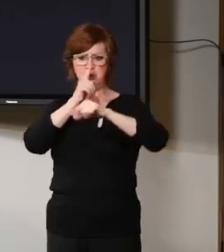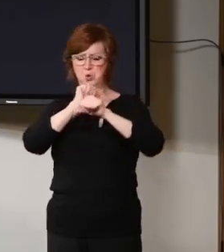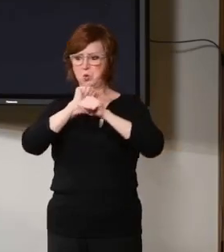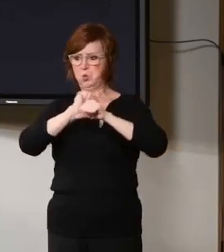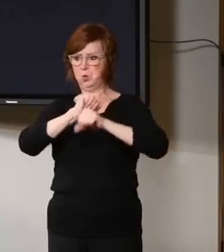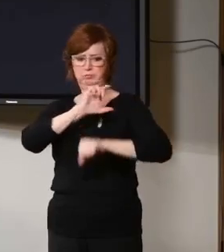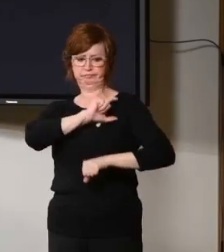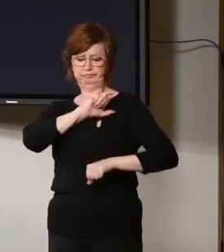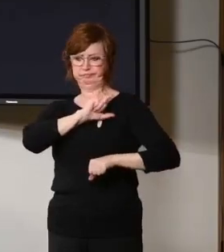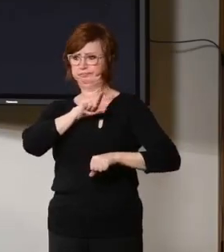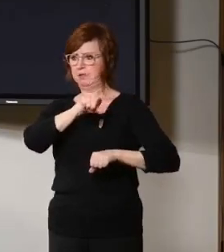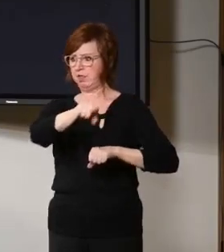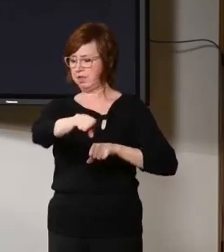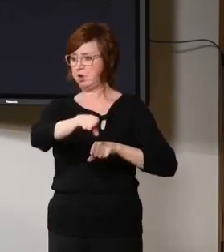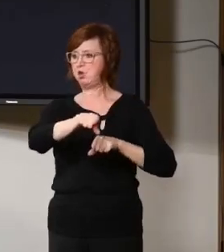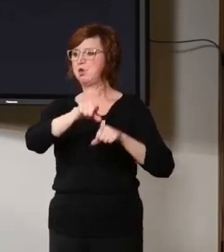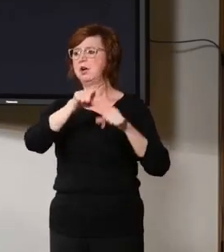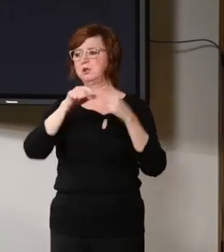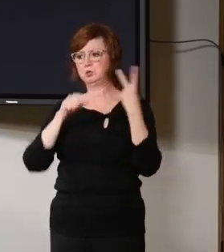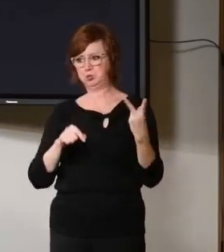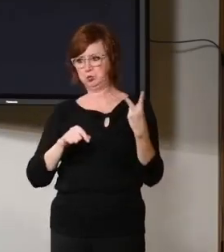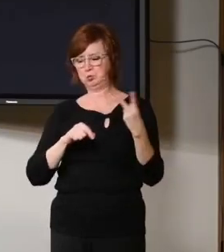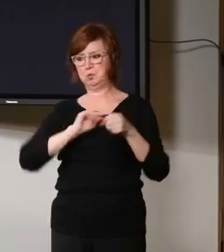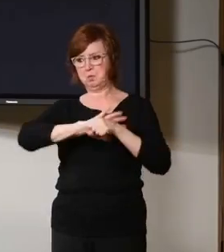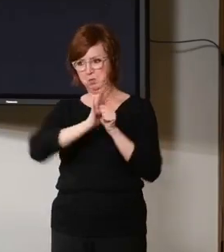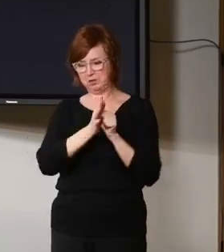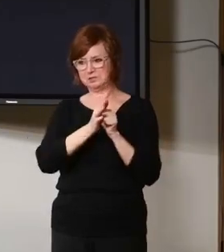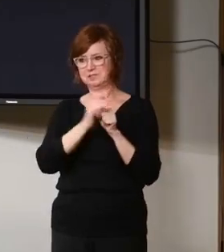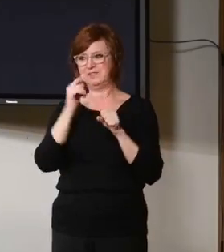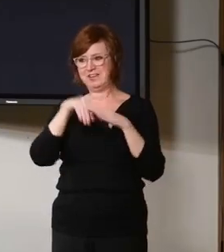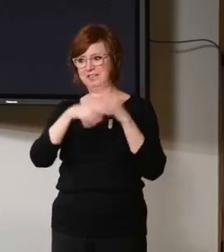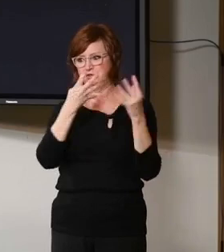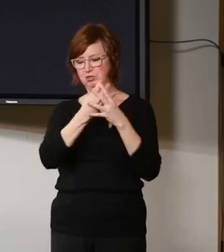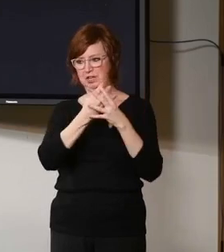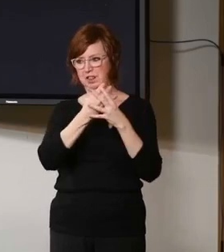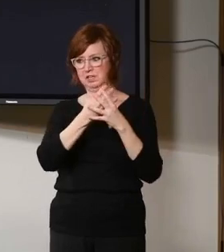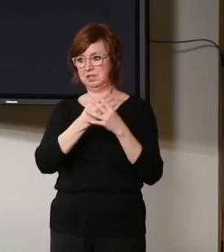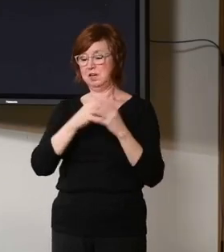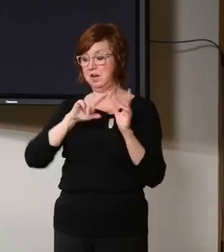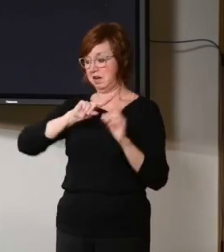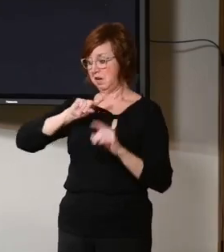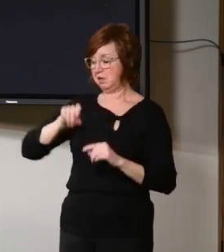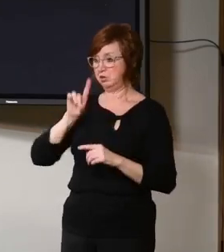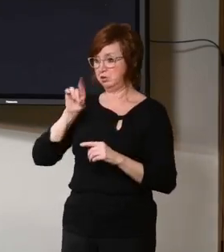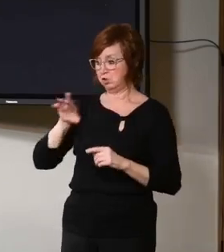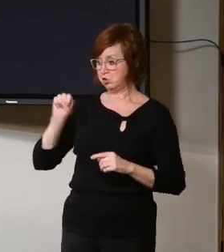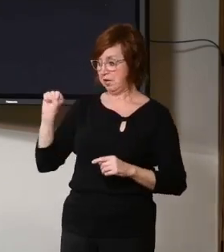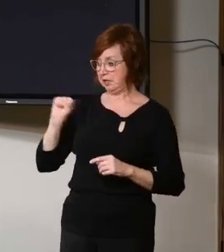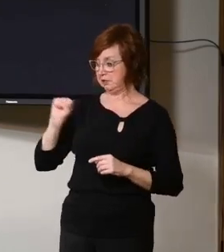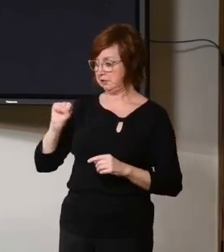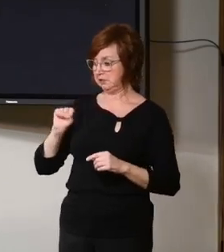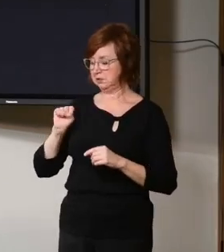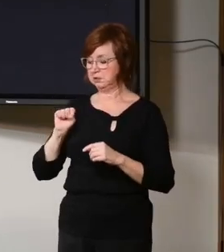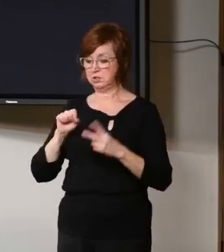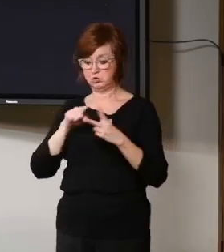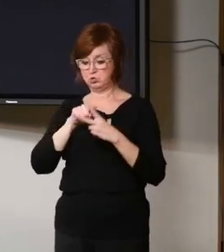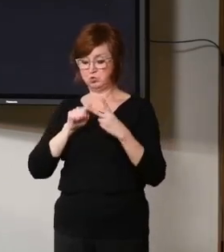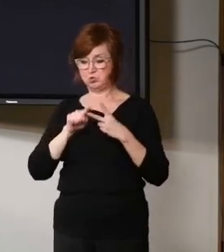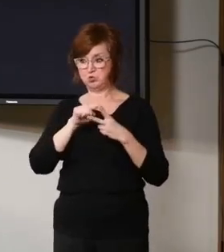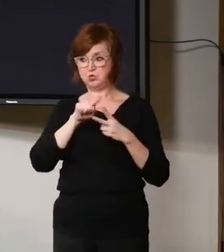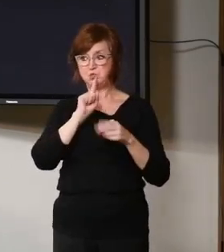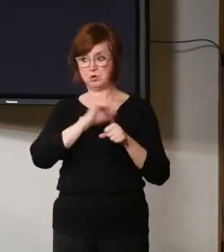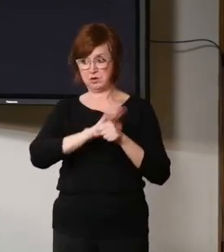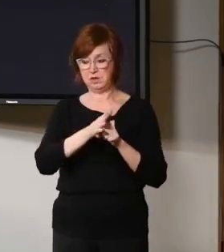confirmed stage, these 2 cases, what should the Ministry of Corrections do